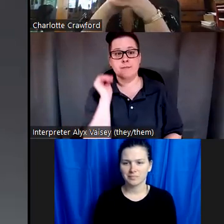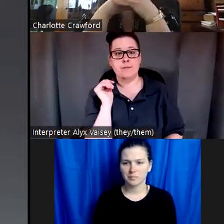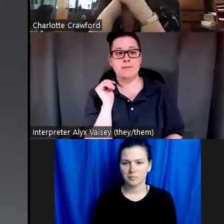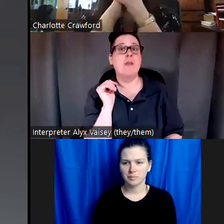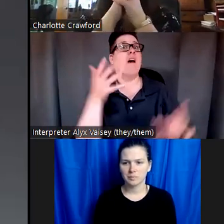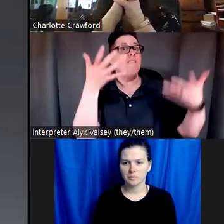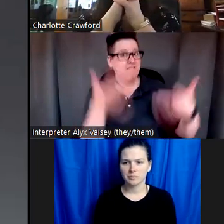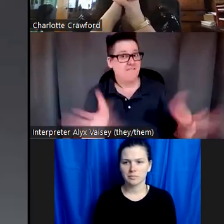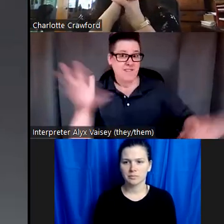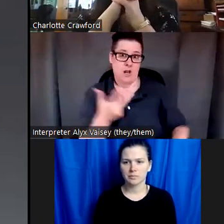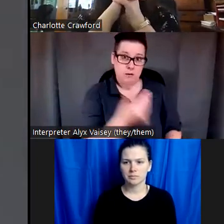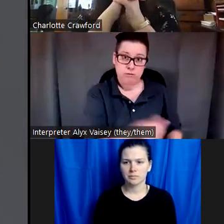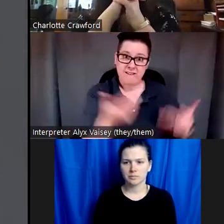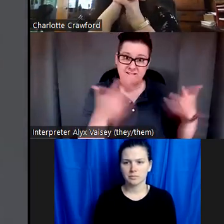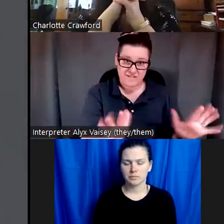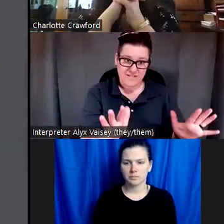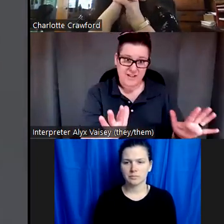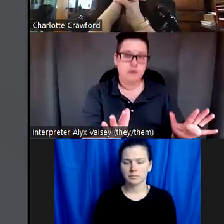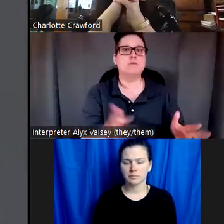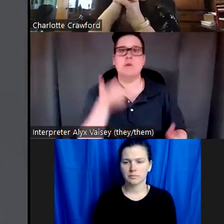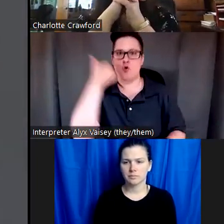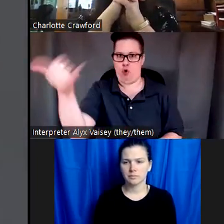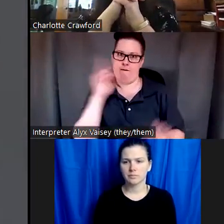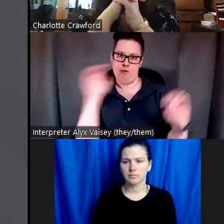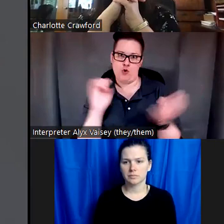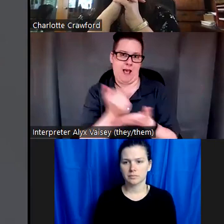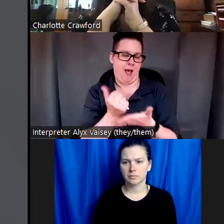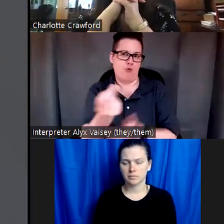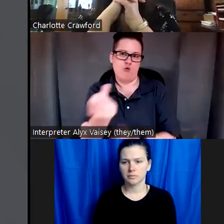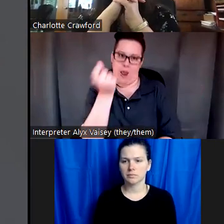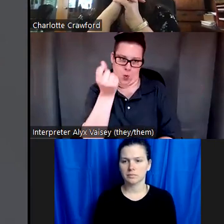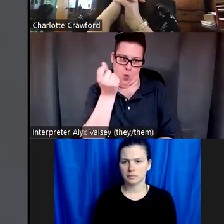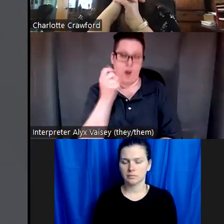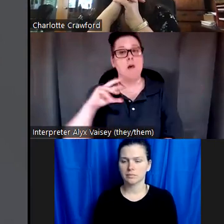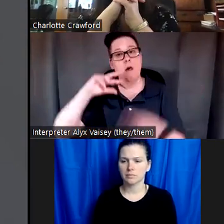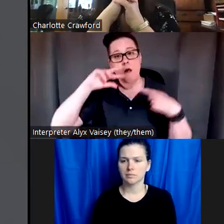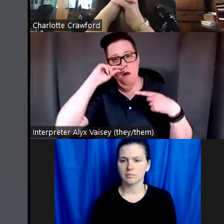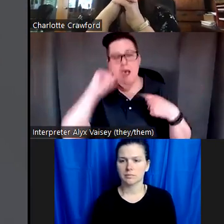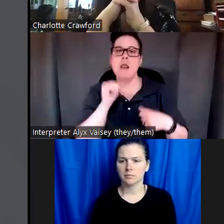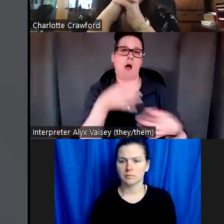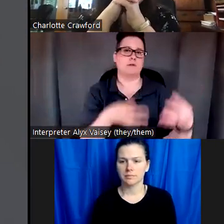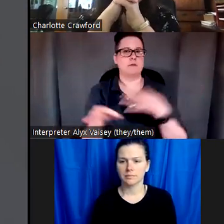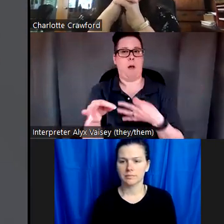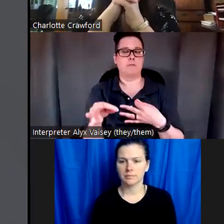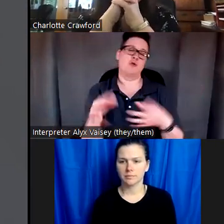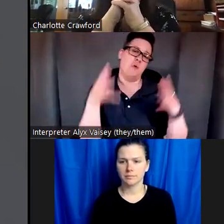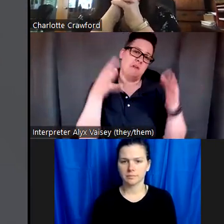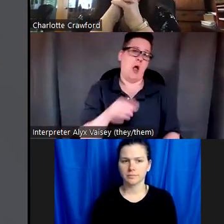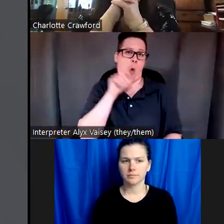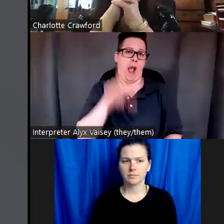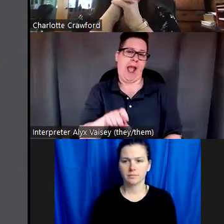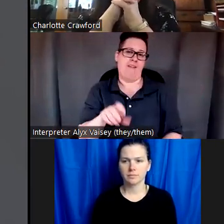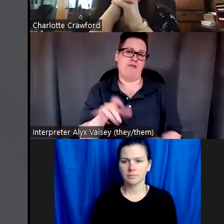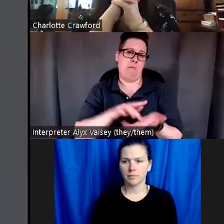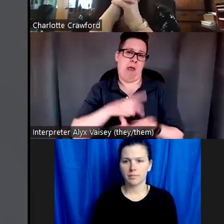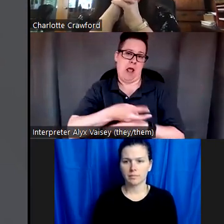After you have given this medication, seek emergency help right away. Narcan nasal spray is not a substitute for emergency medical care. I'm